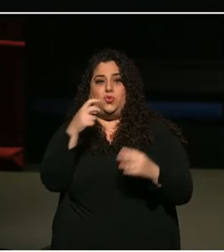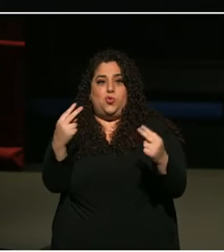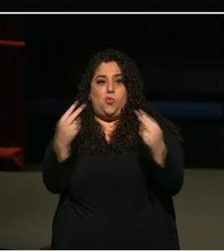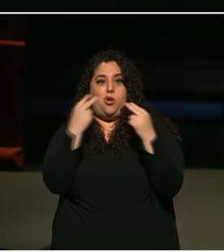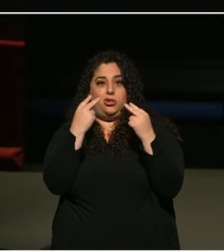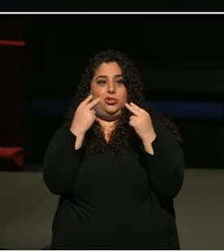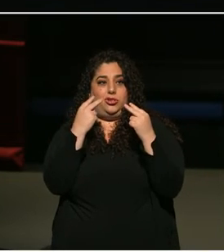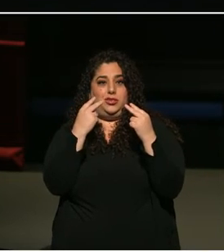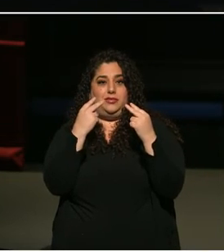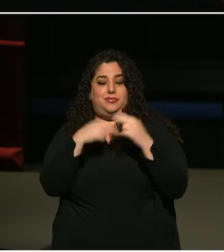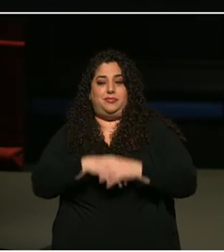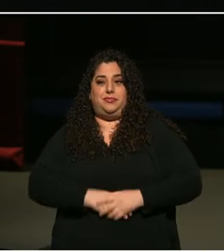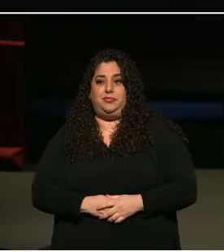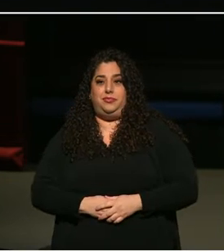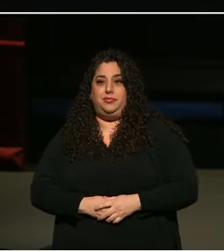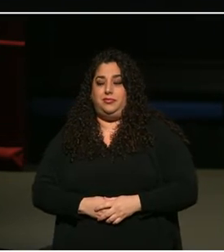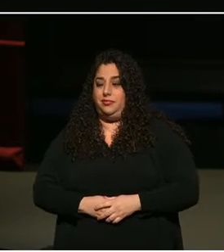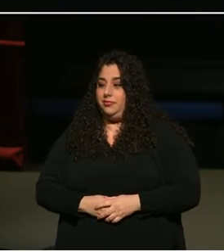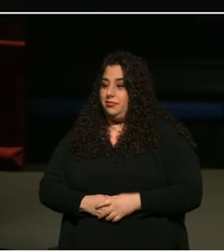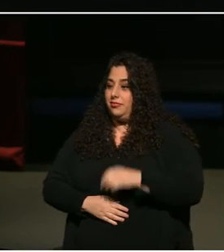I just said, now the honoring? Hey.